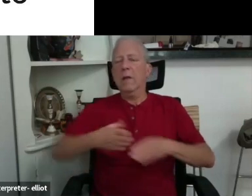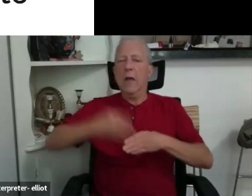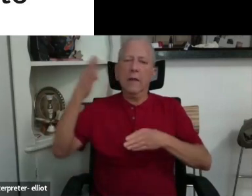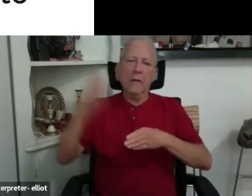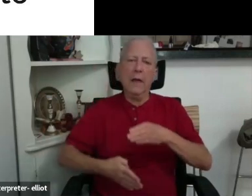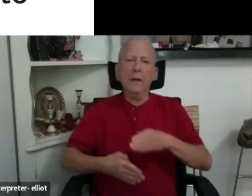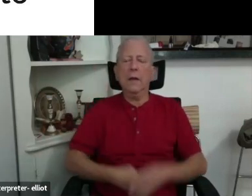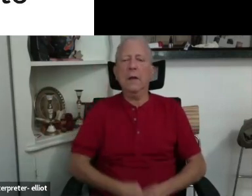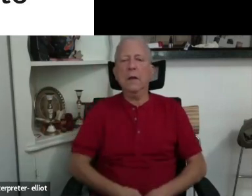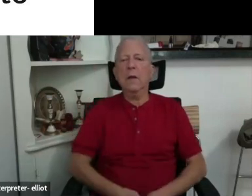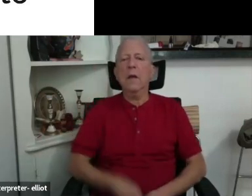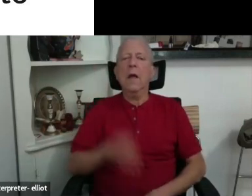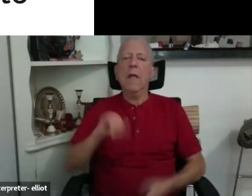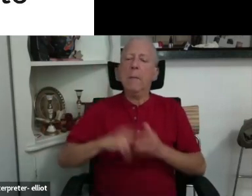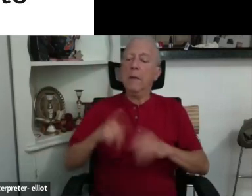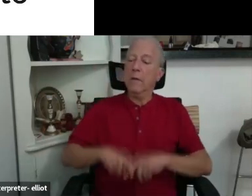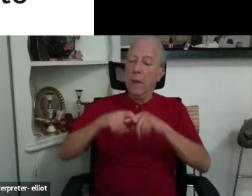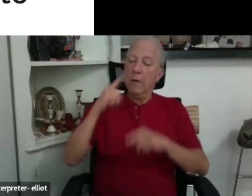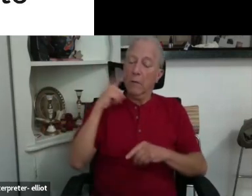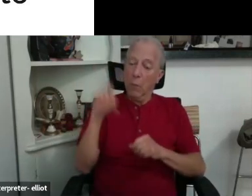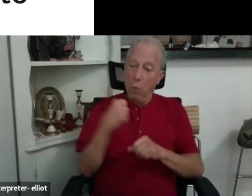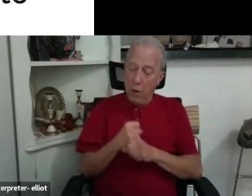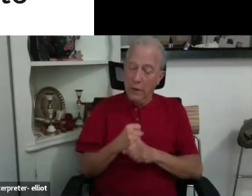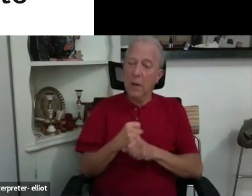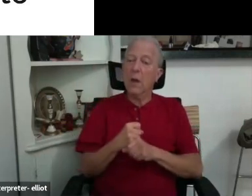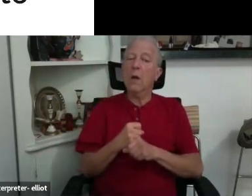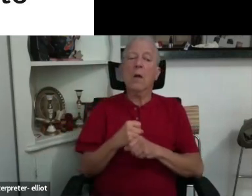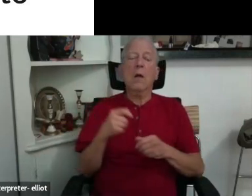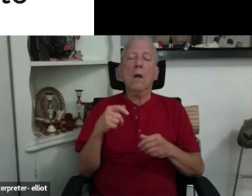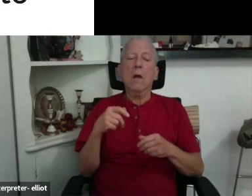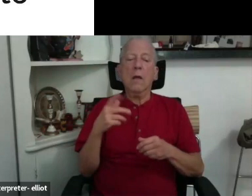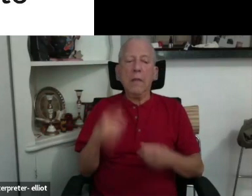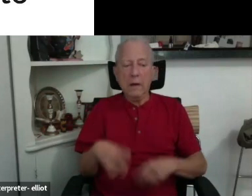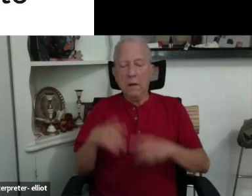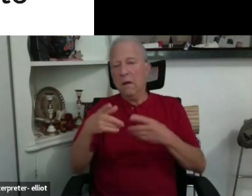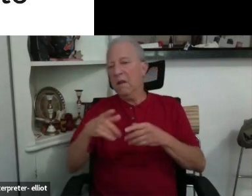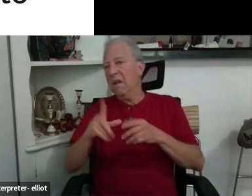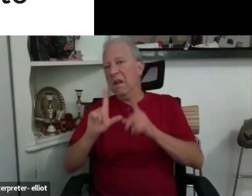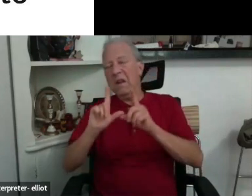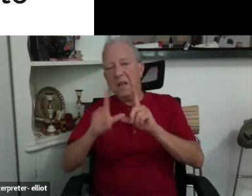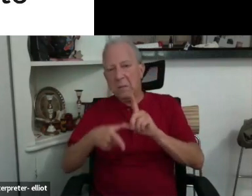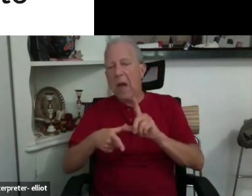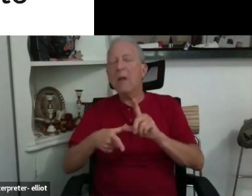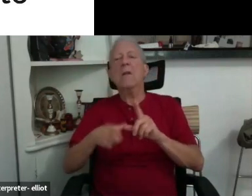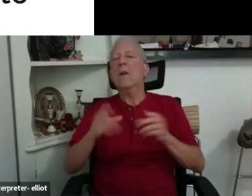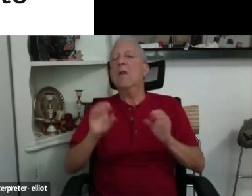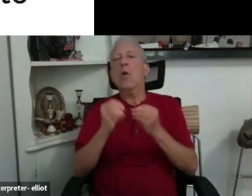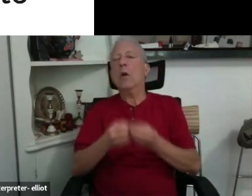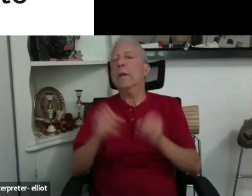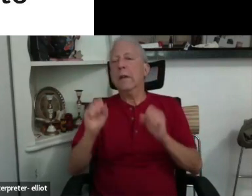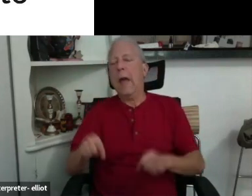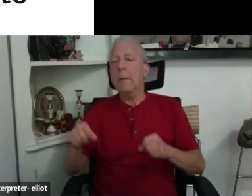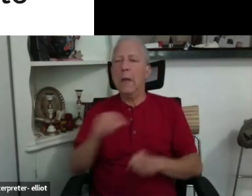ended. So if the suspension was for 1 year, after it expired, then the organization can be